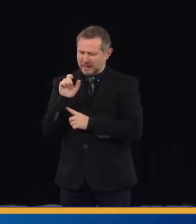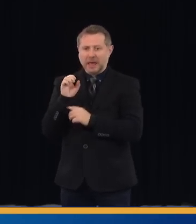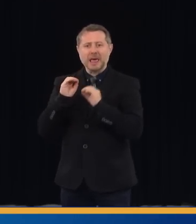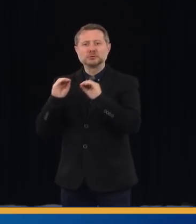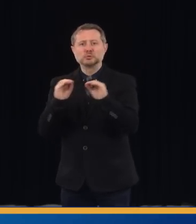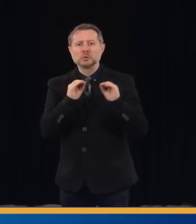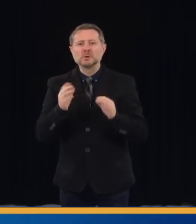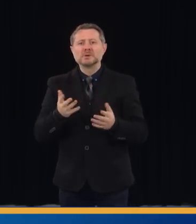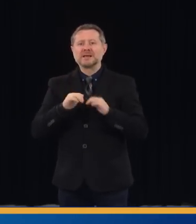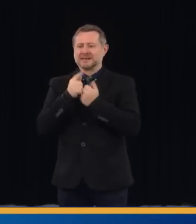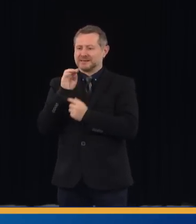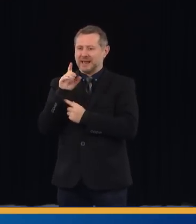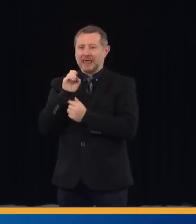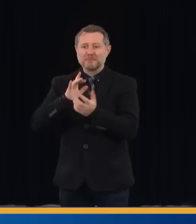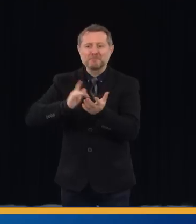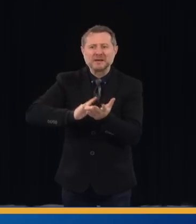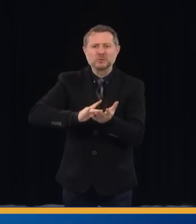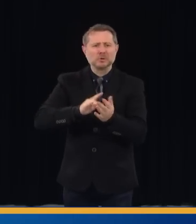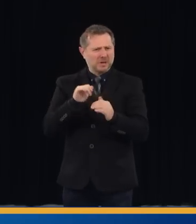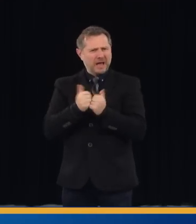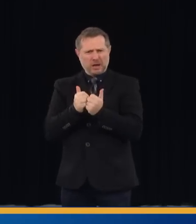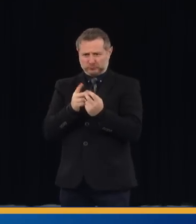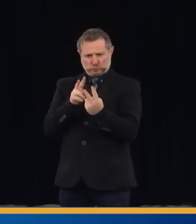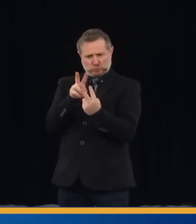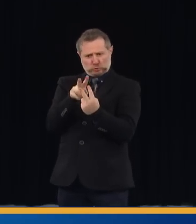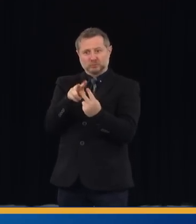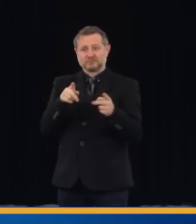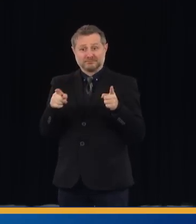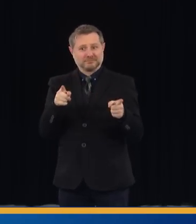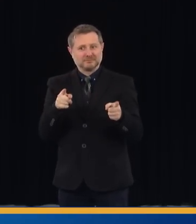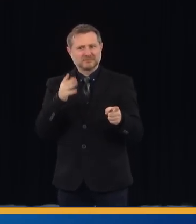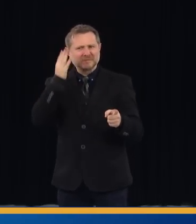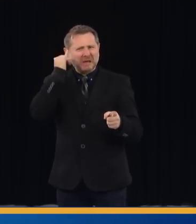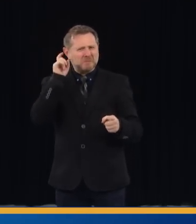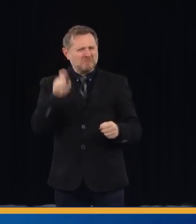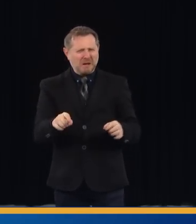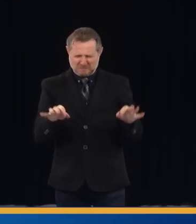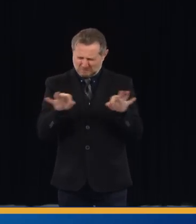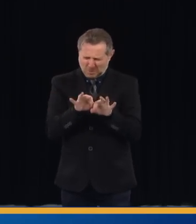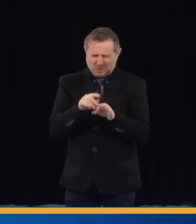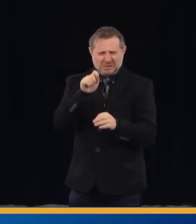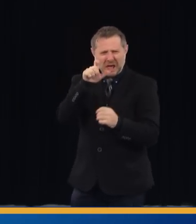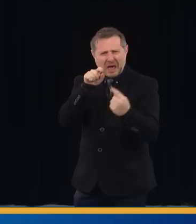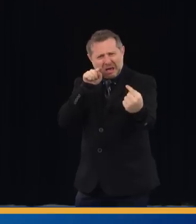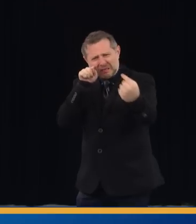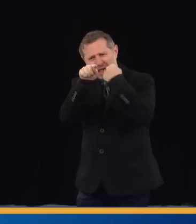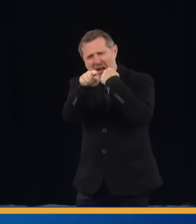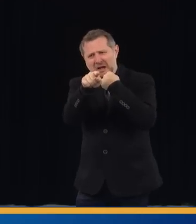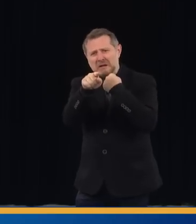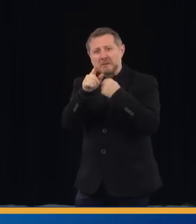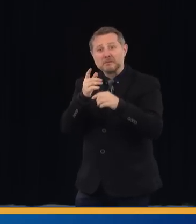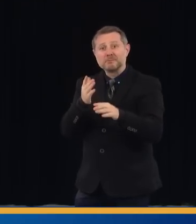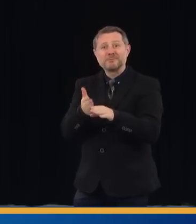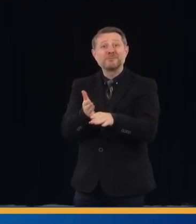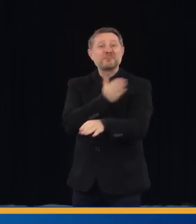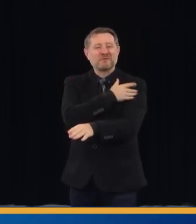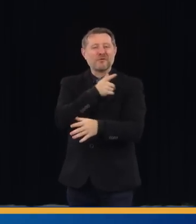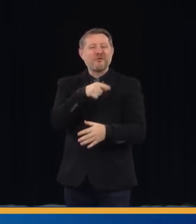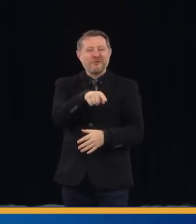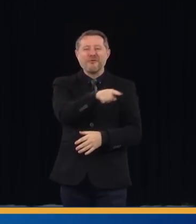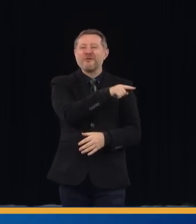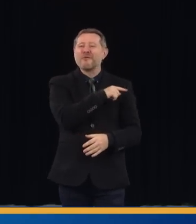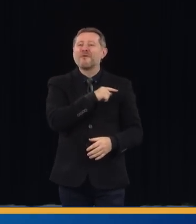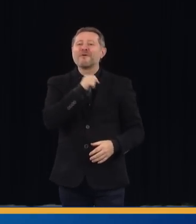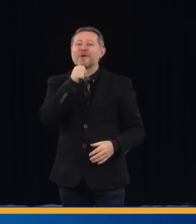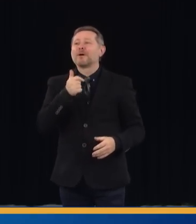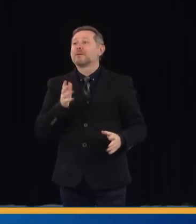Why weren't we better at telemedicine? Why didn't we have that capacity rather than having people wait on all these lines to